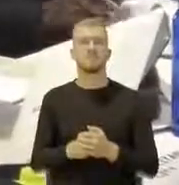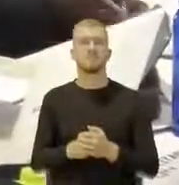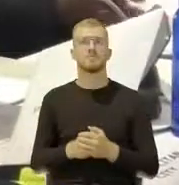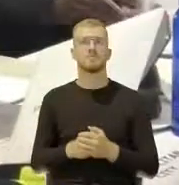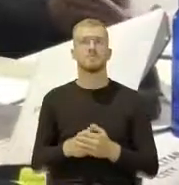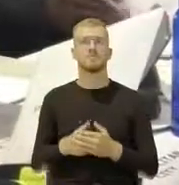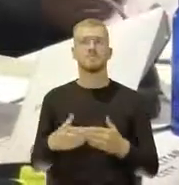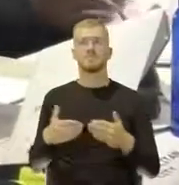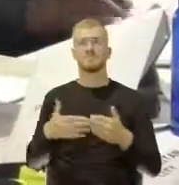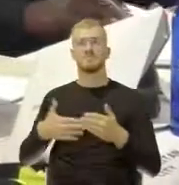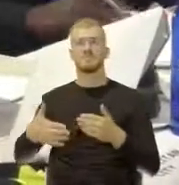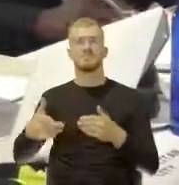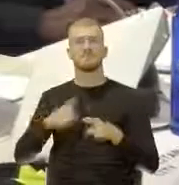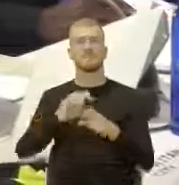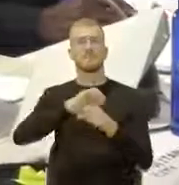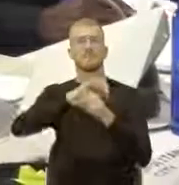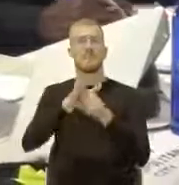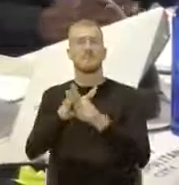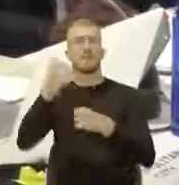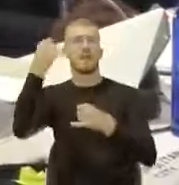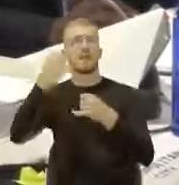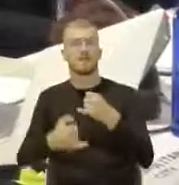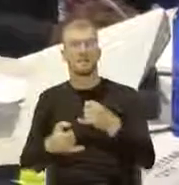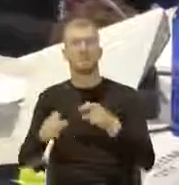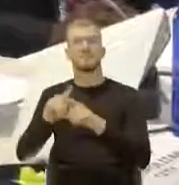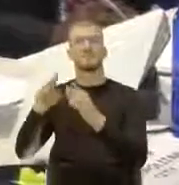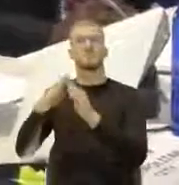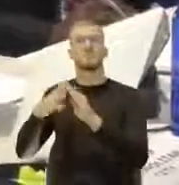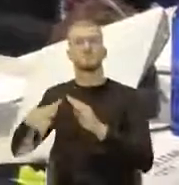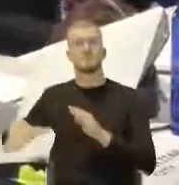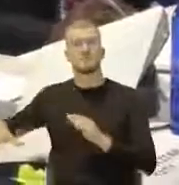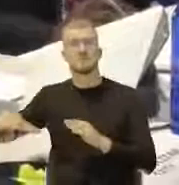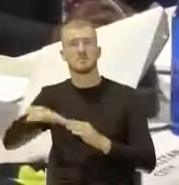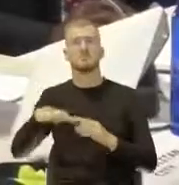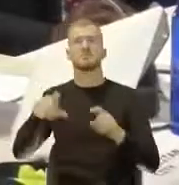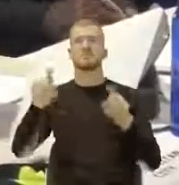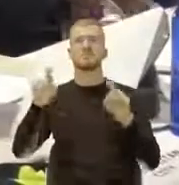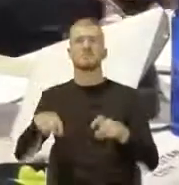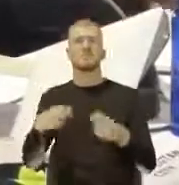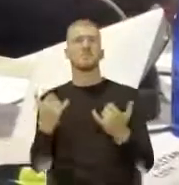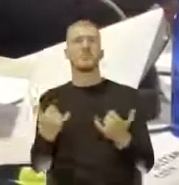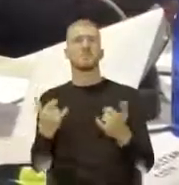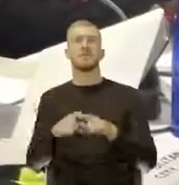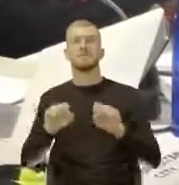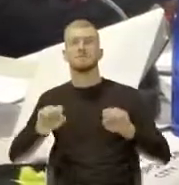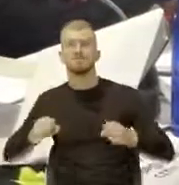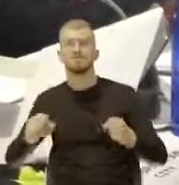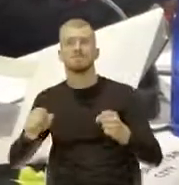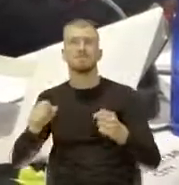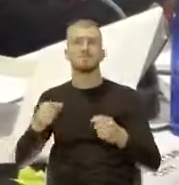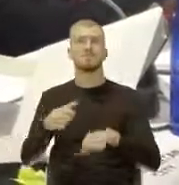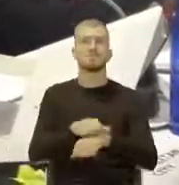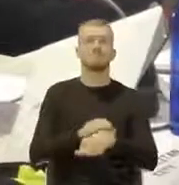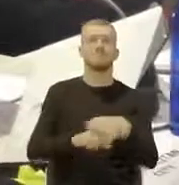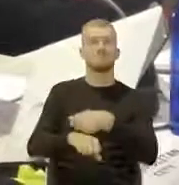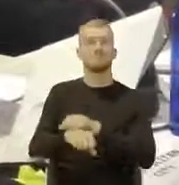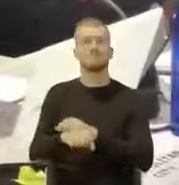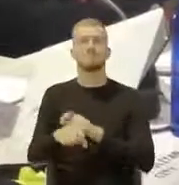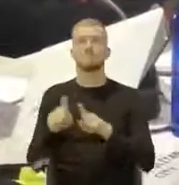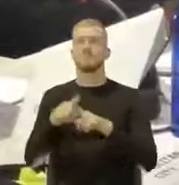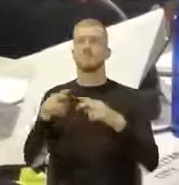drive recovery. It is high time we reset and renew our